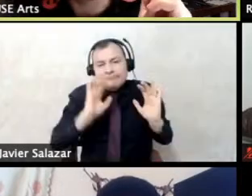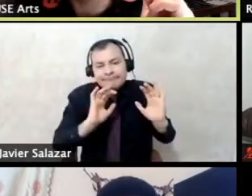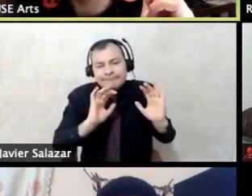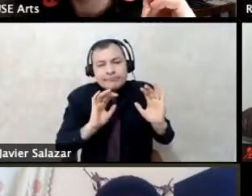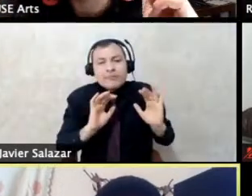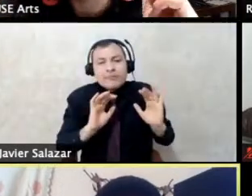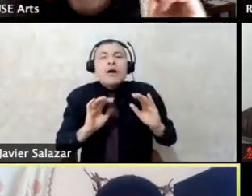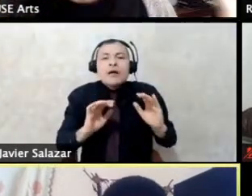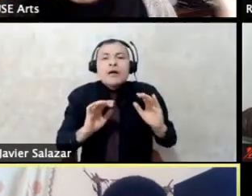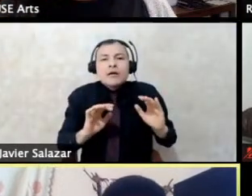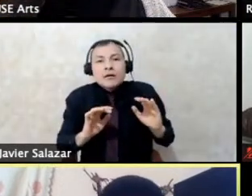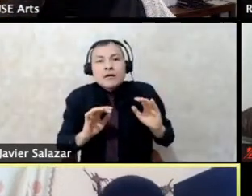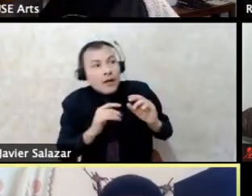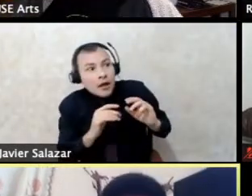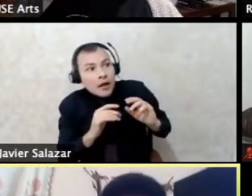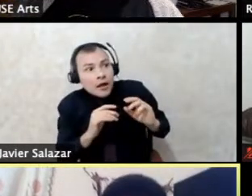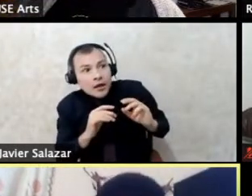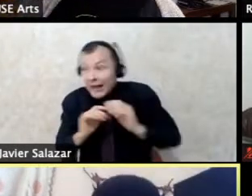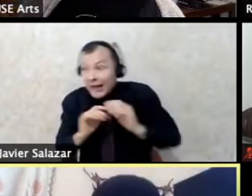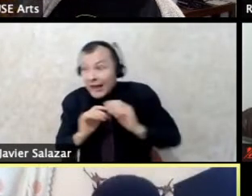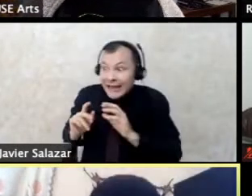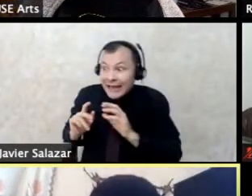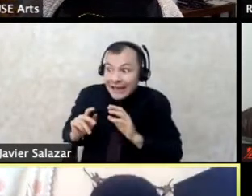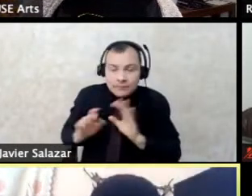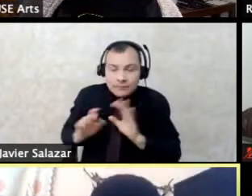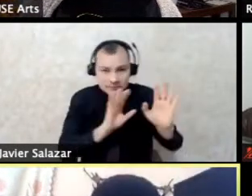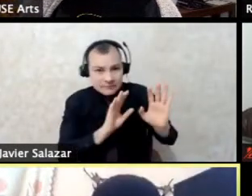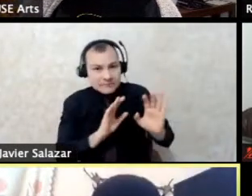Yeah, as I finish, I wanted to mention that